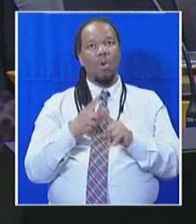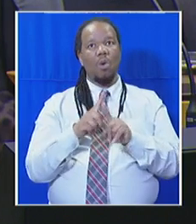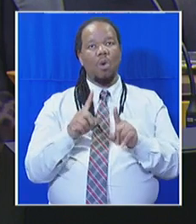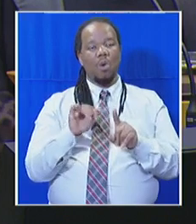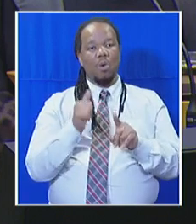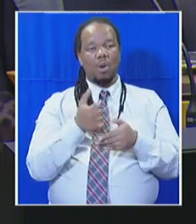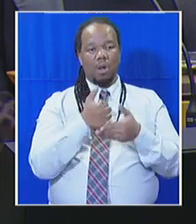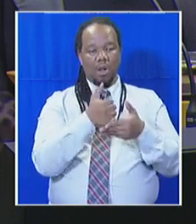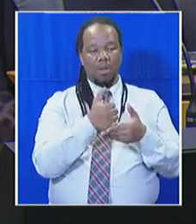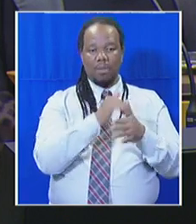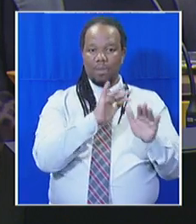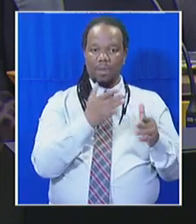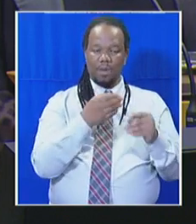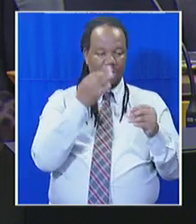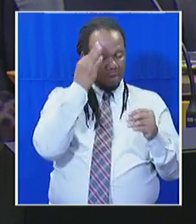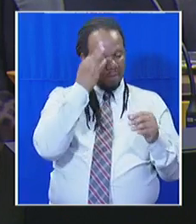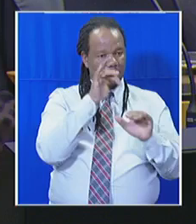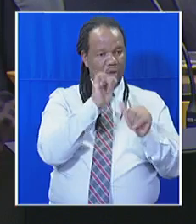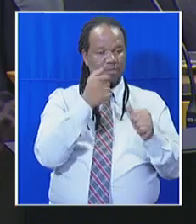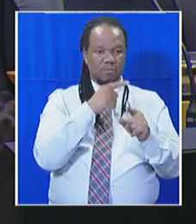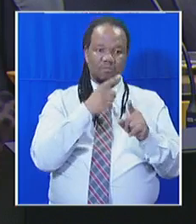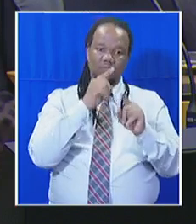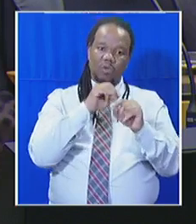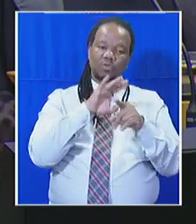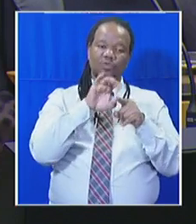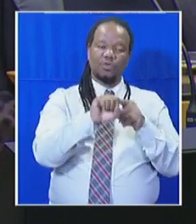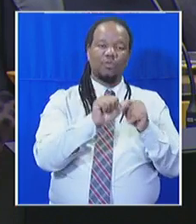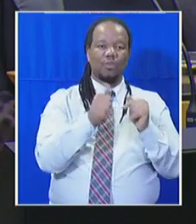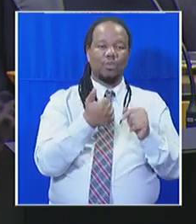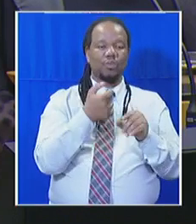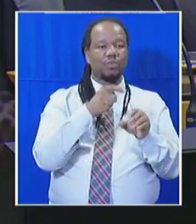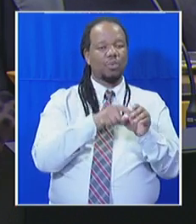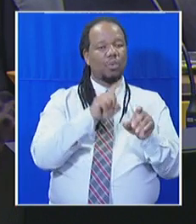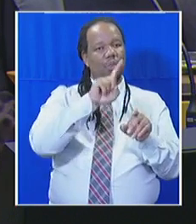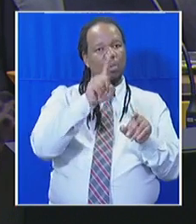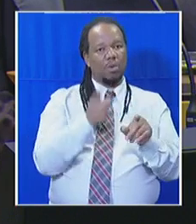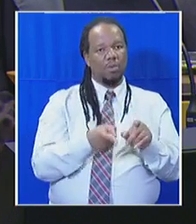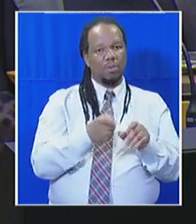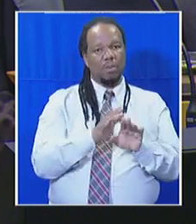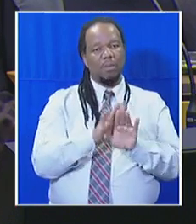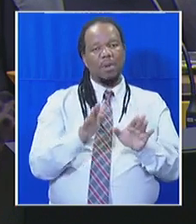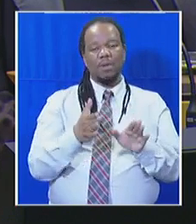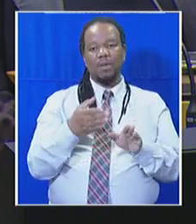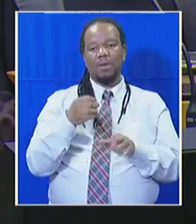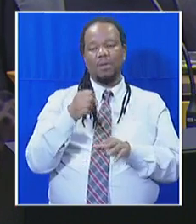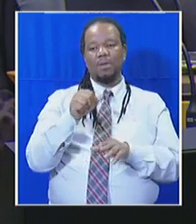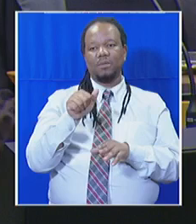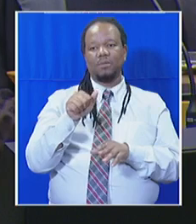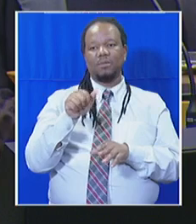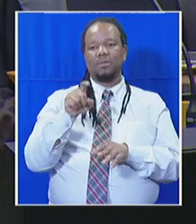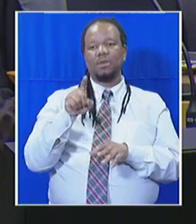quality education. However, the department has observed and appreciates that teacher unions, including